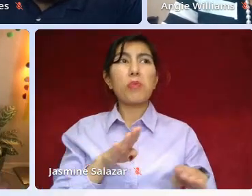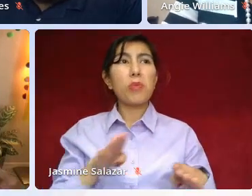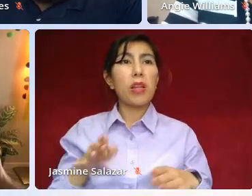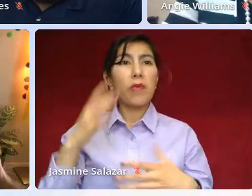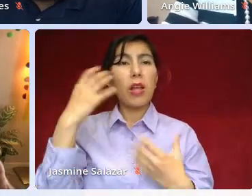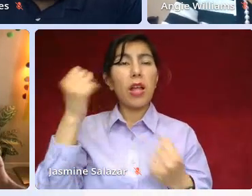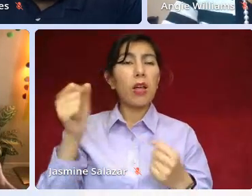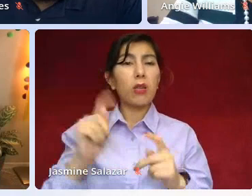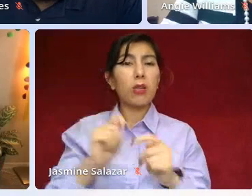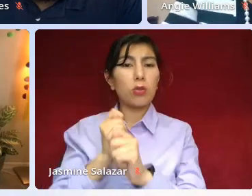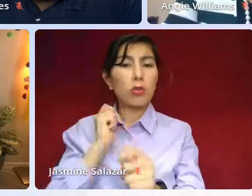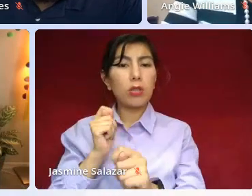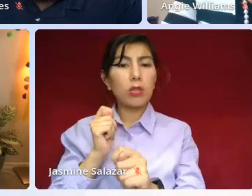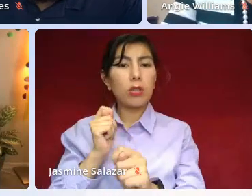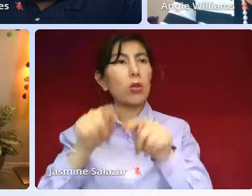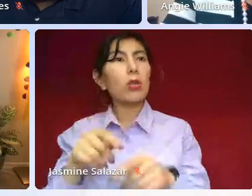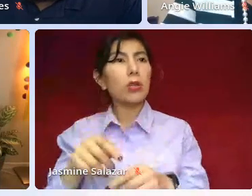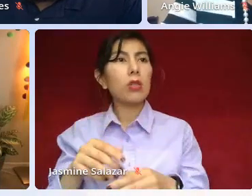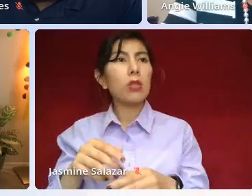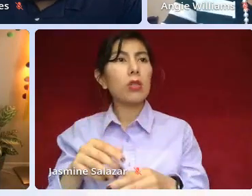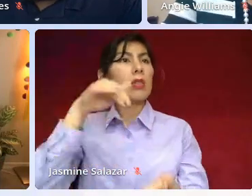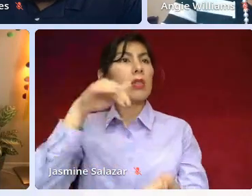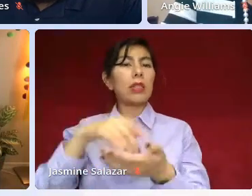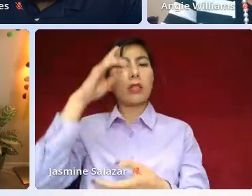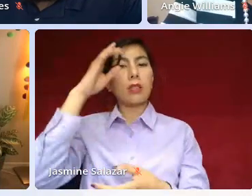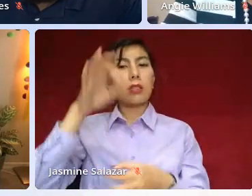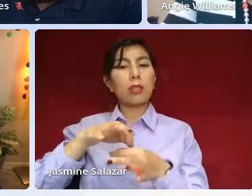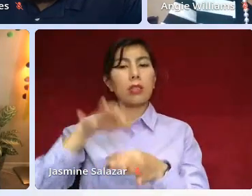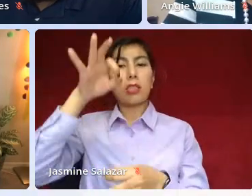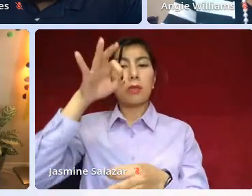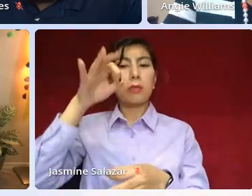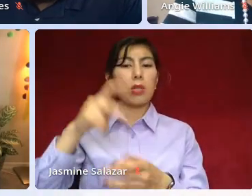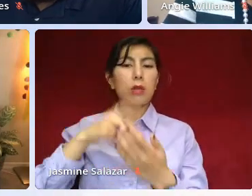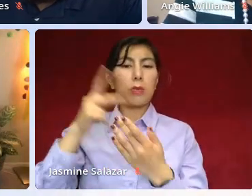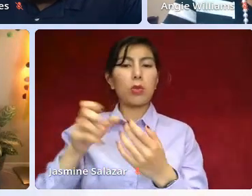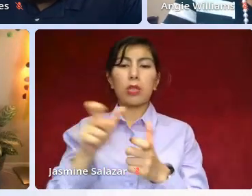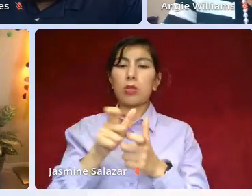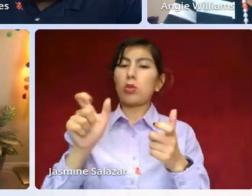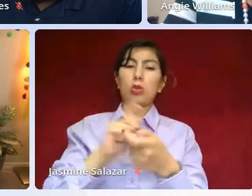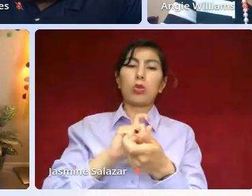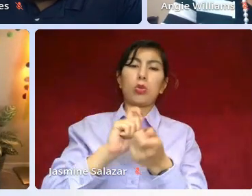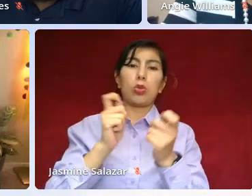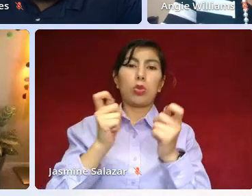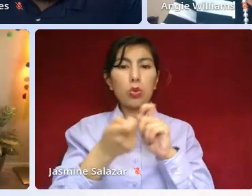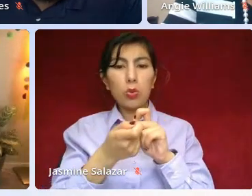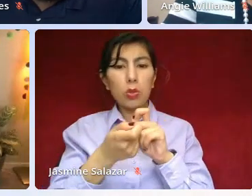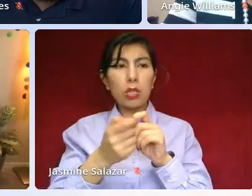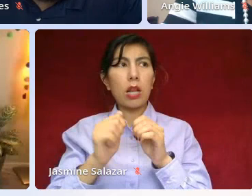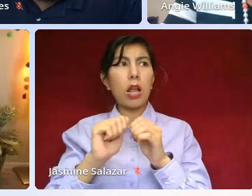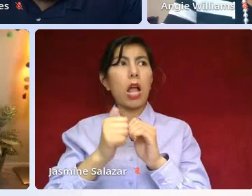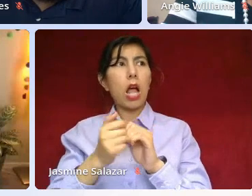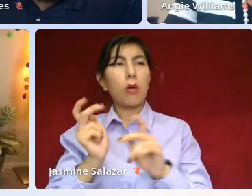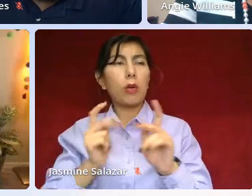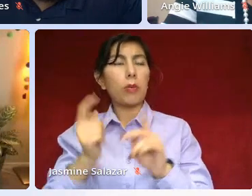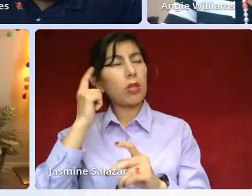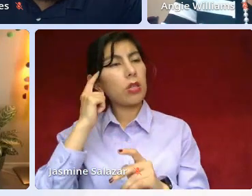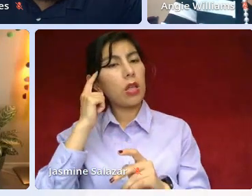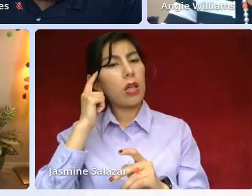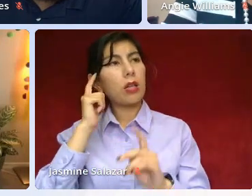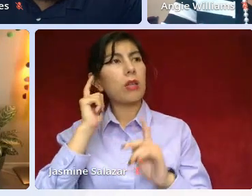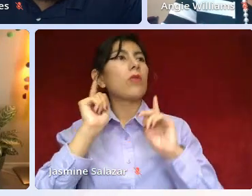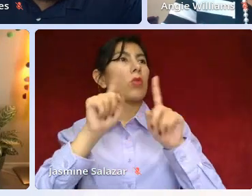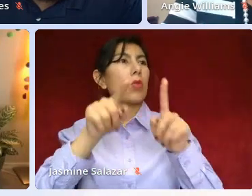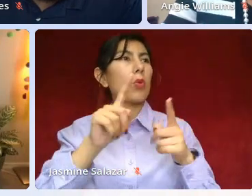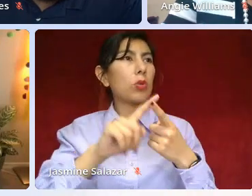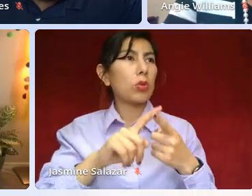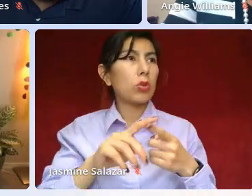to the Centered Spirit Program. And that was a big switch in the way people thought about, going to behavioral